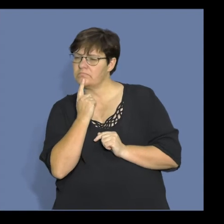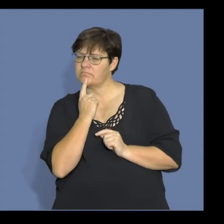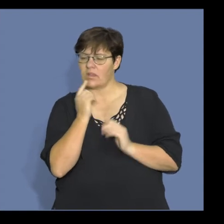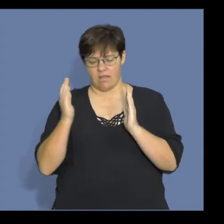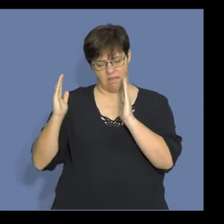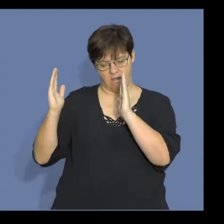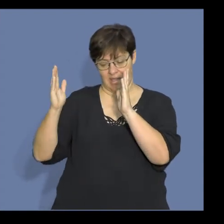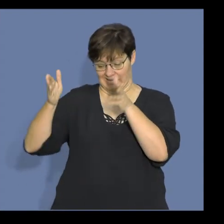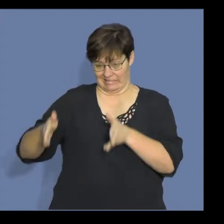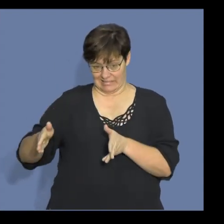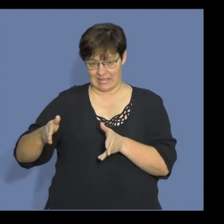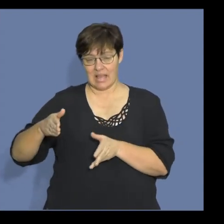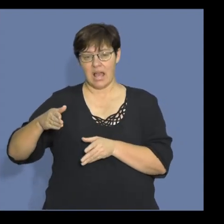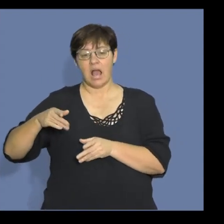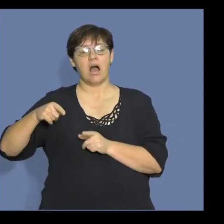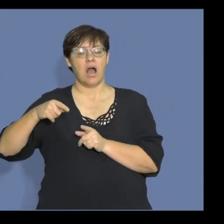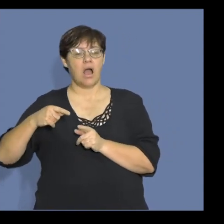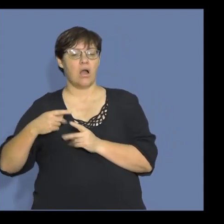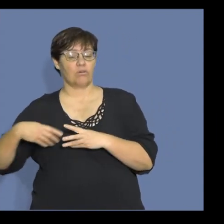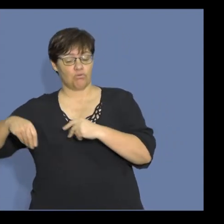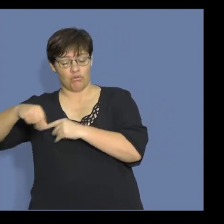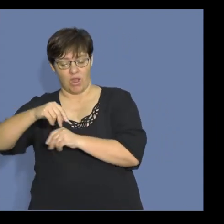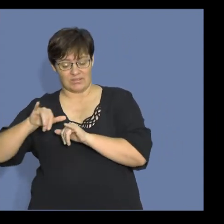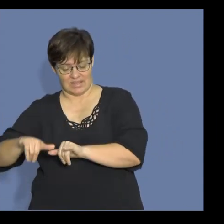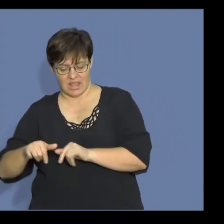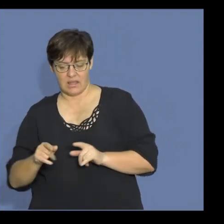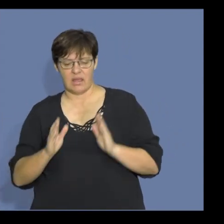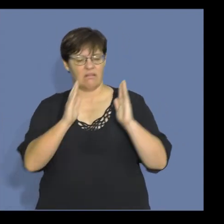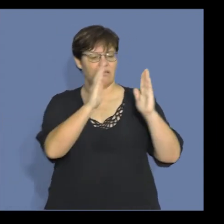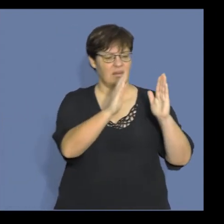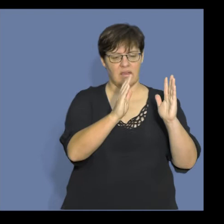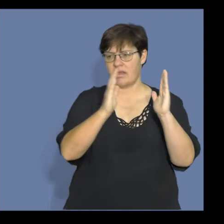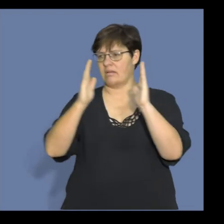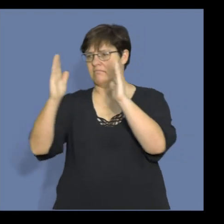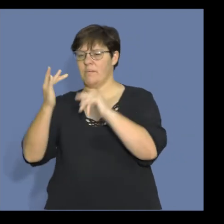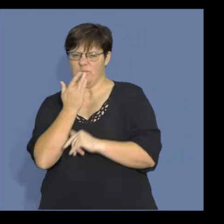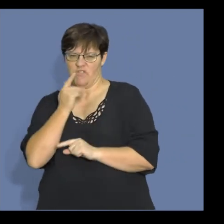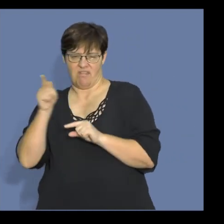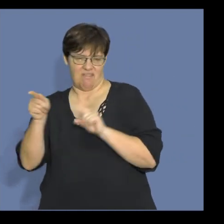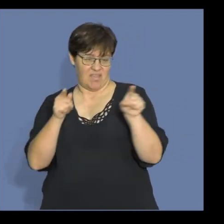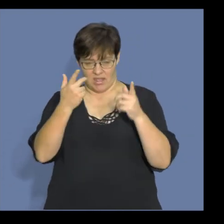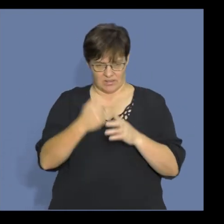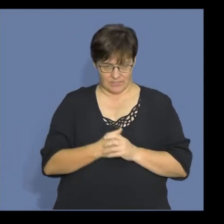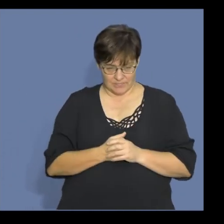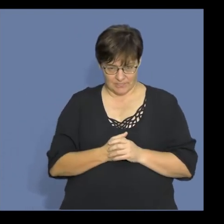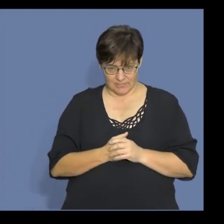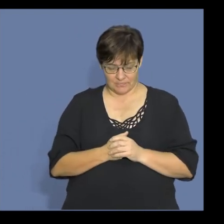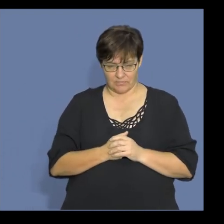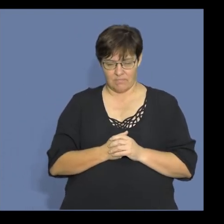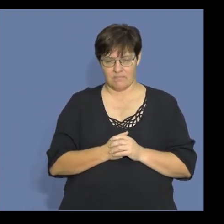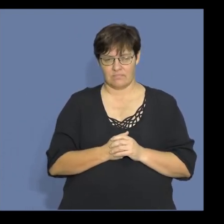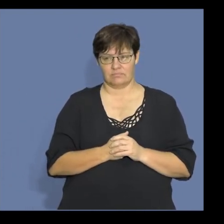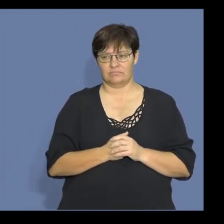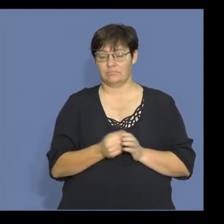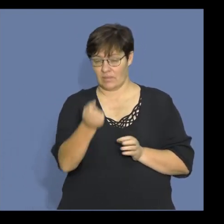range at which each of these different organisms labeled A, B, C tend to live or inhabit.